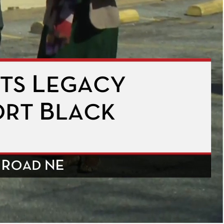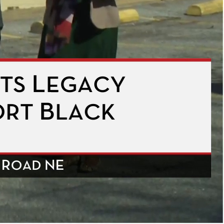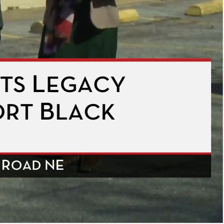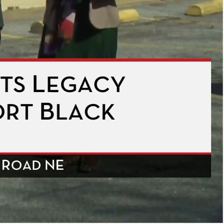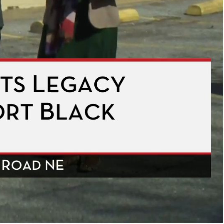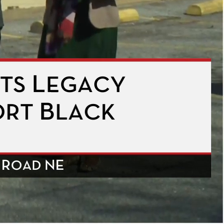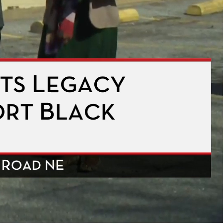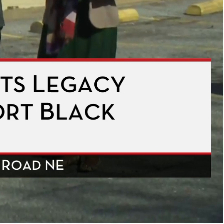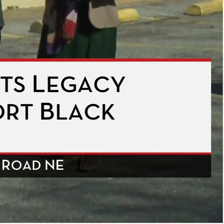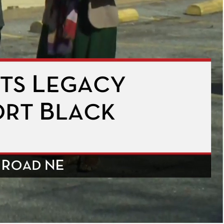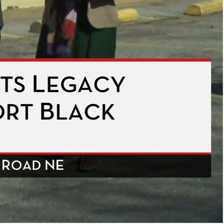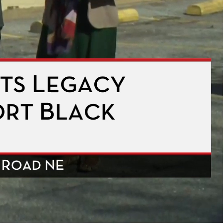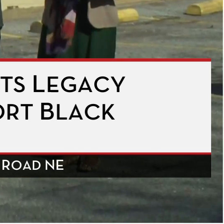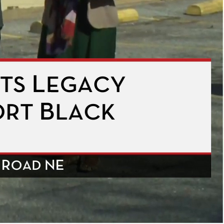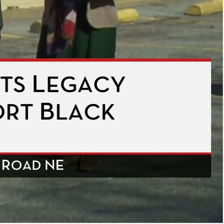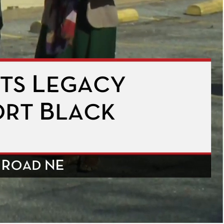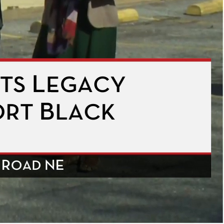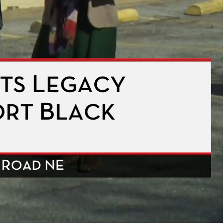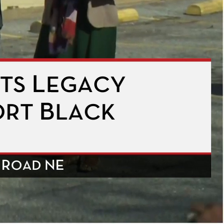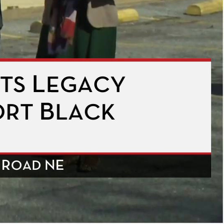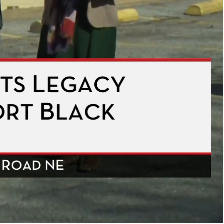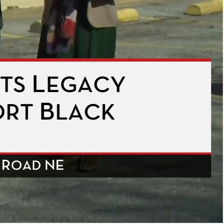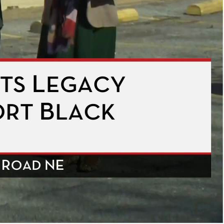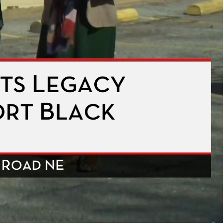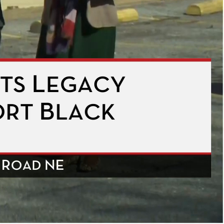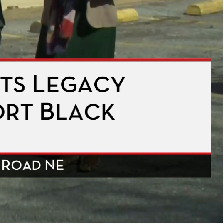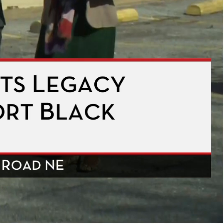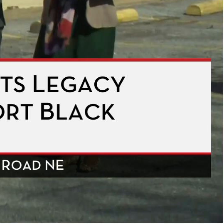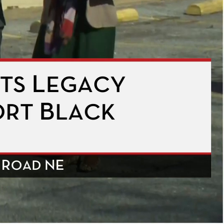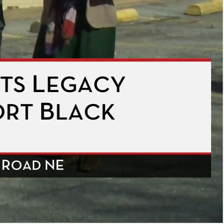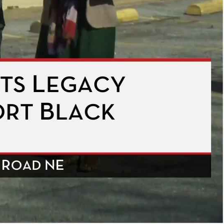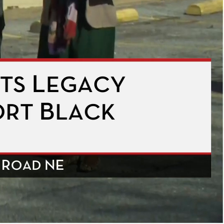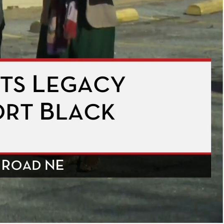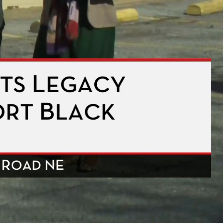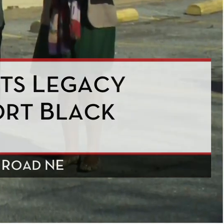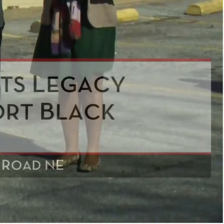home, Tsunami Hair Studio.